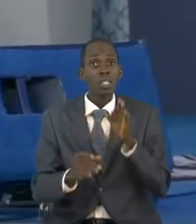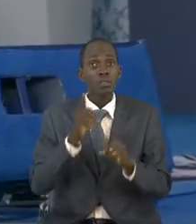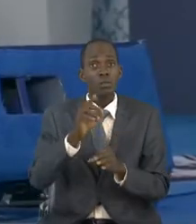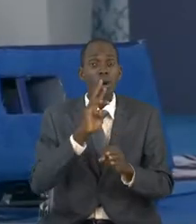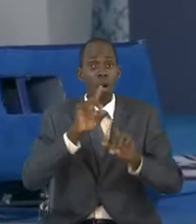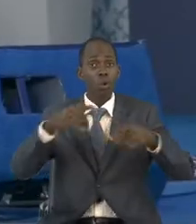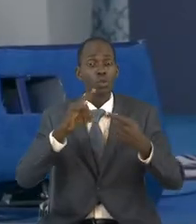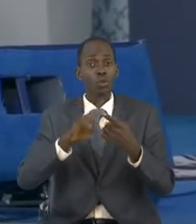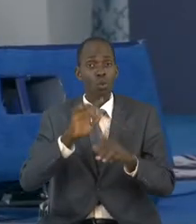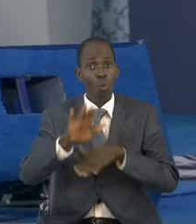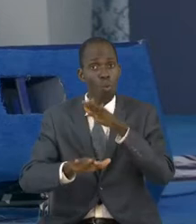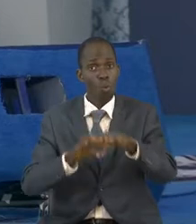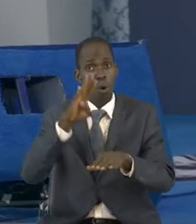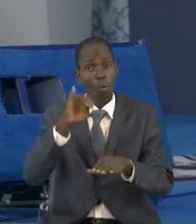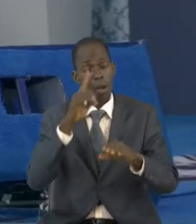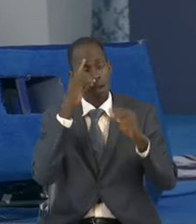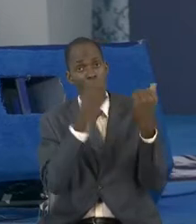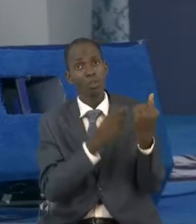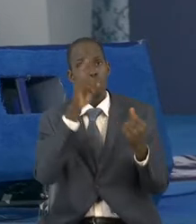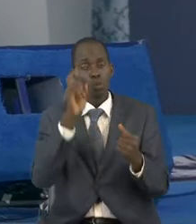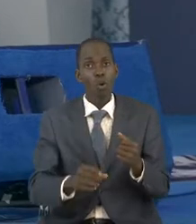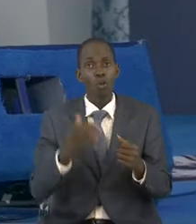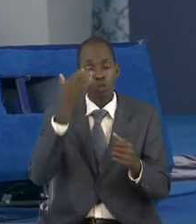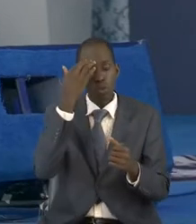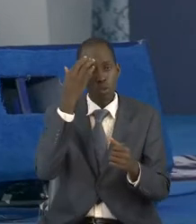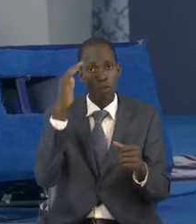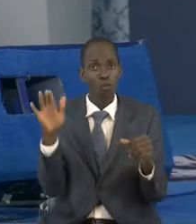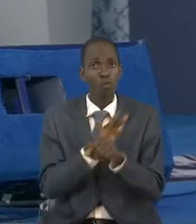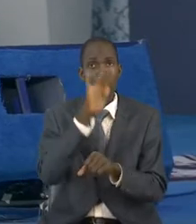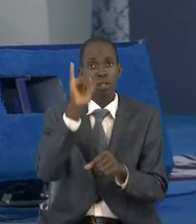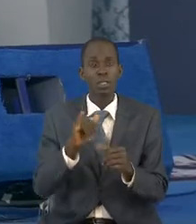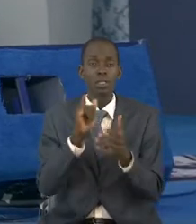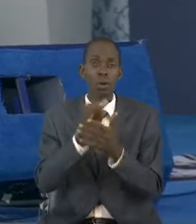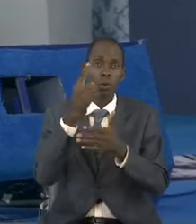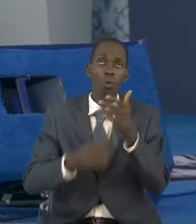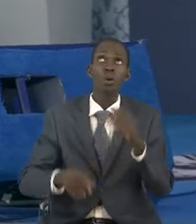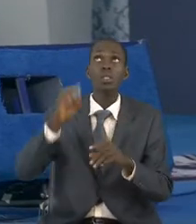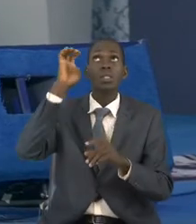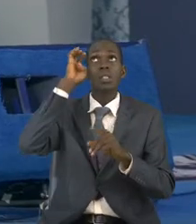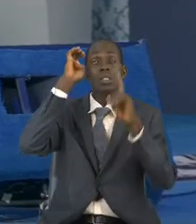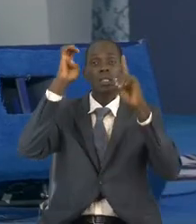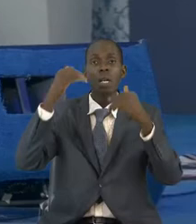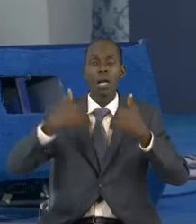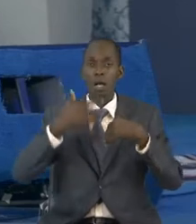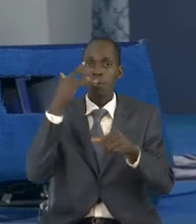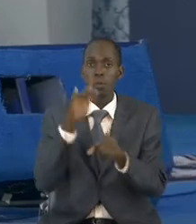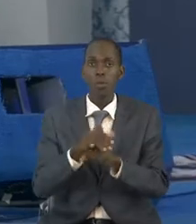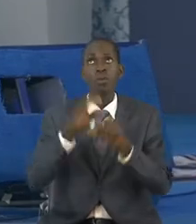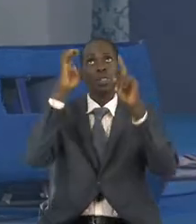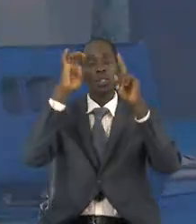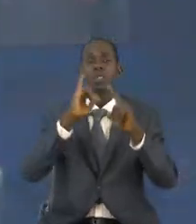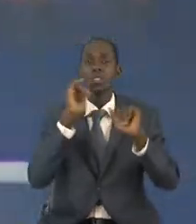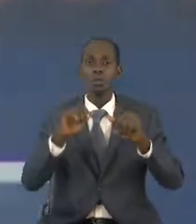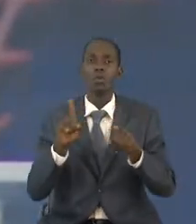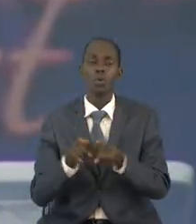faith, you'll be fully persuaded that what he had promised, he was able also to perform. You